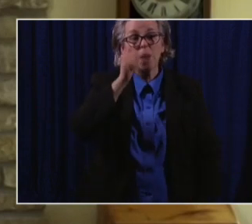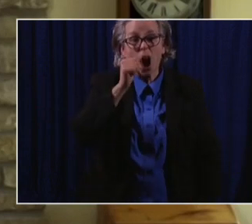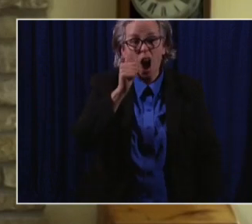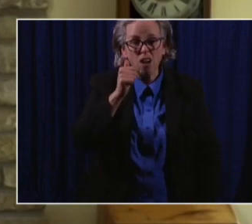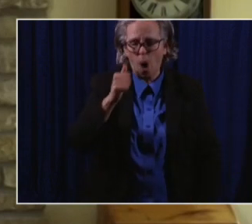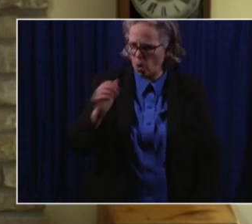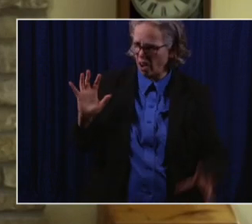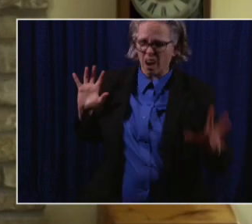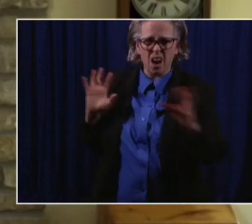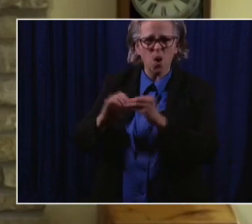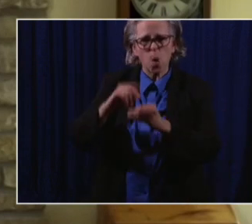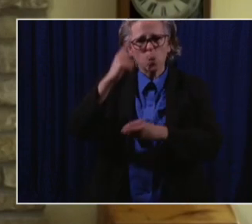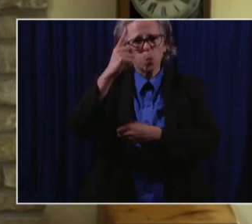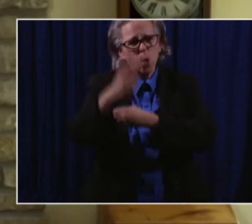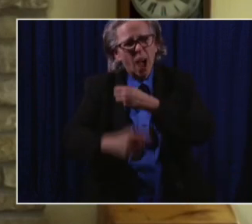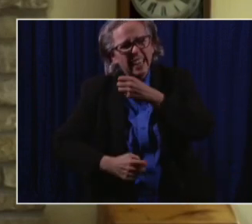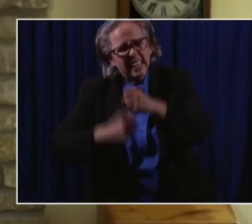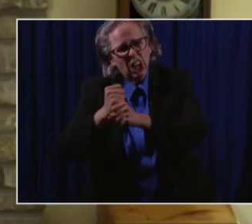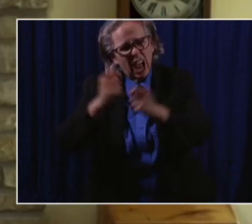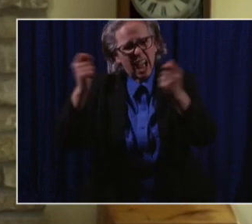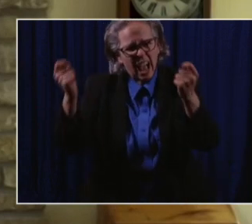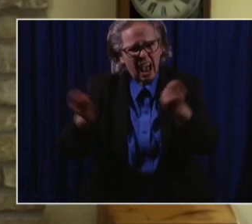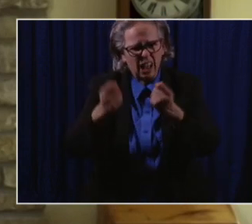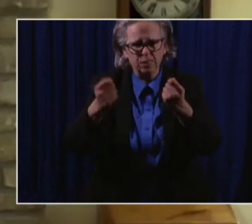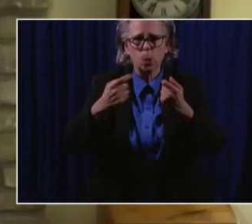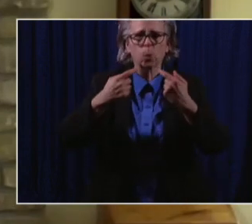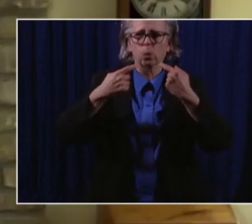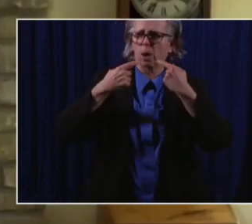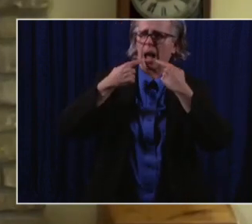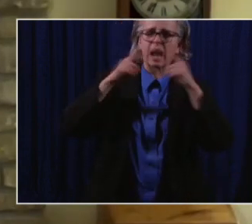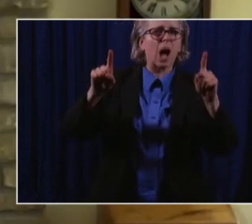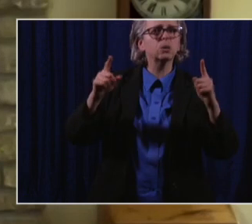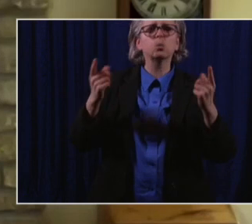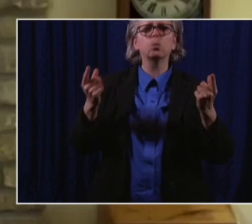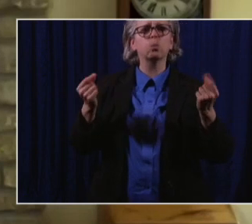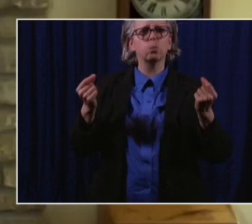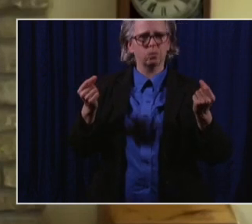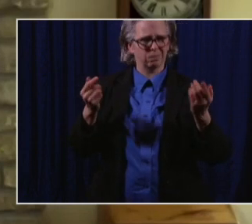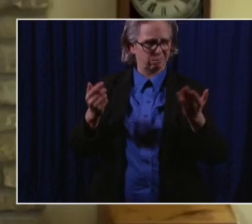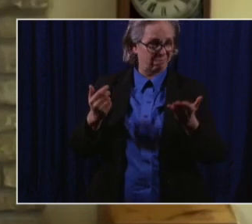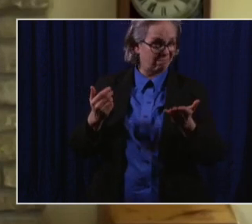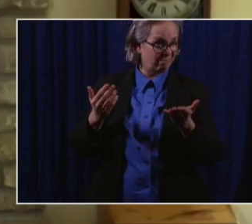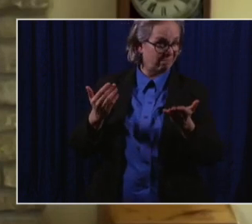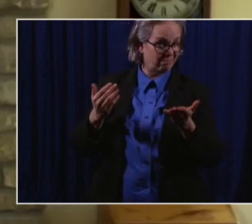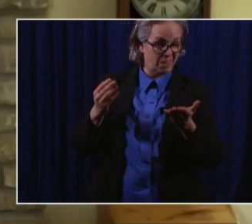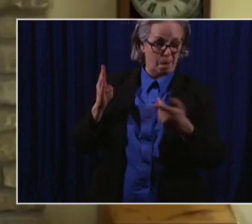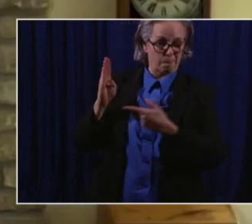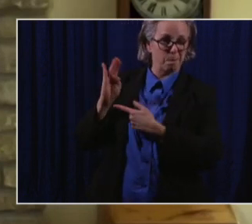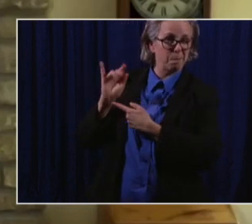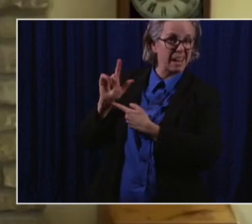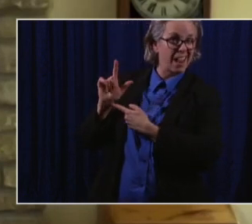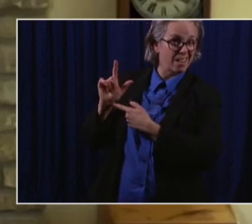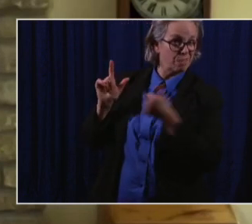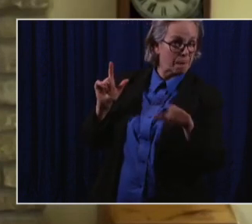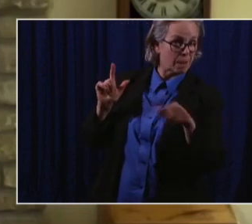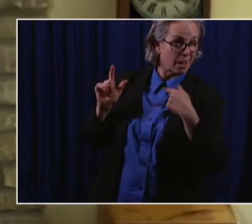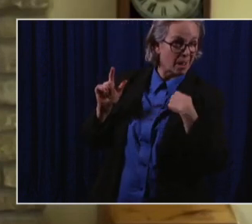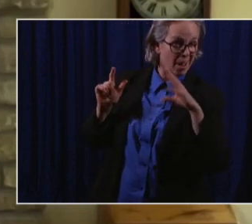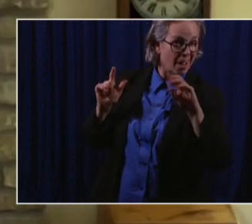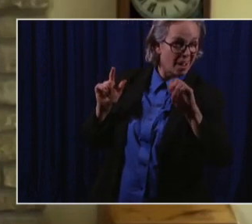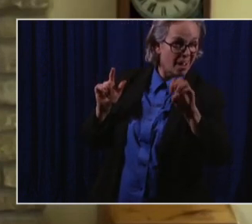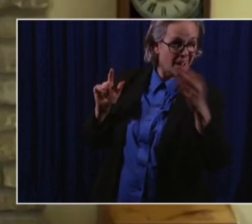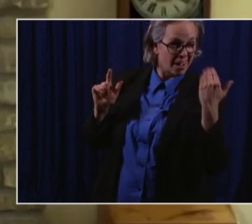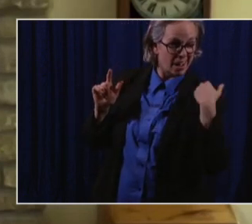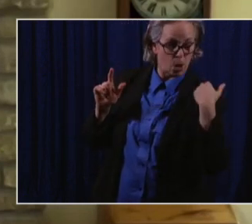announced legislation to help local law enforcement, to help prosecutors, to help judges get tougher on those relatively